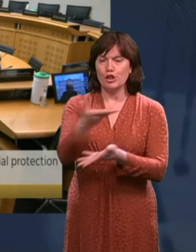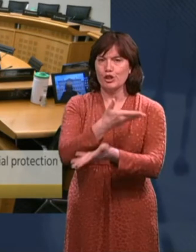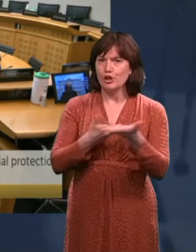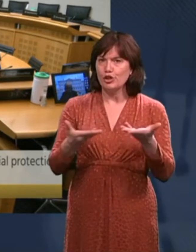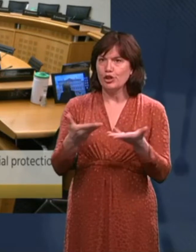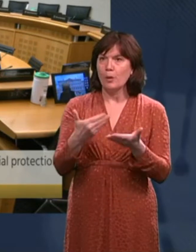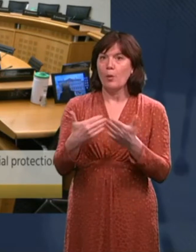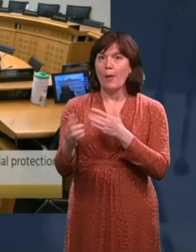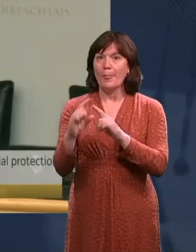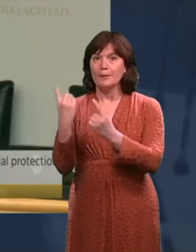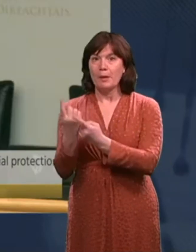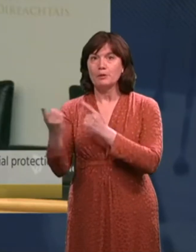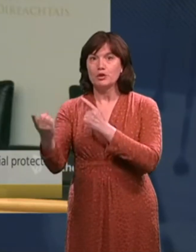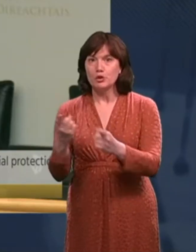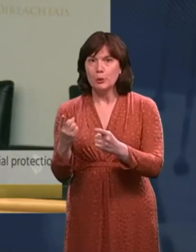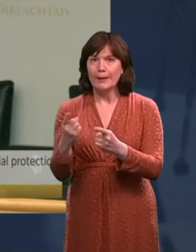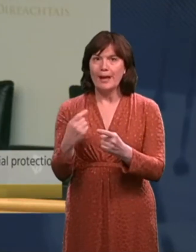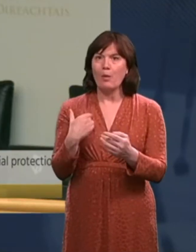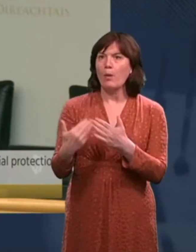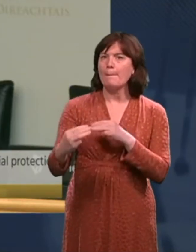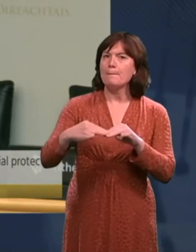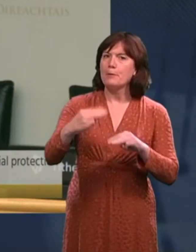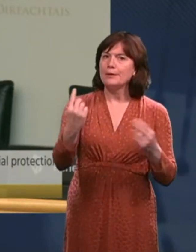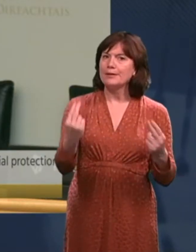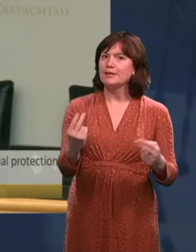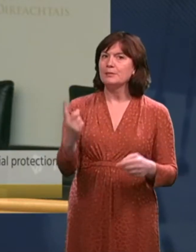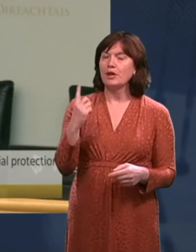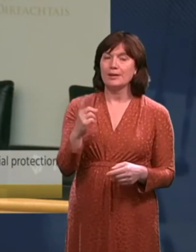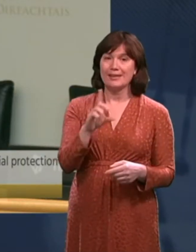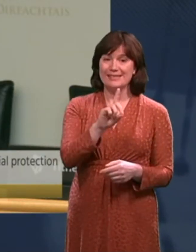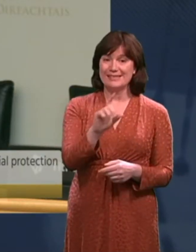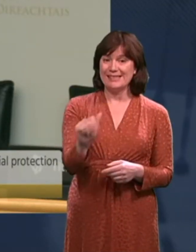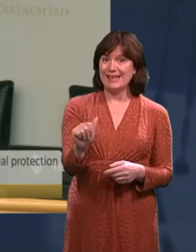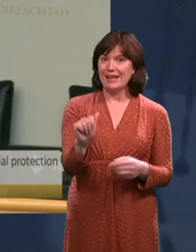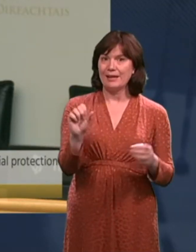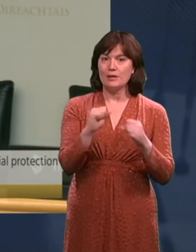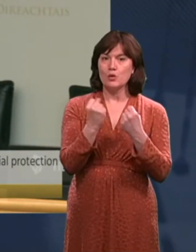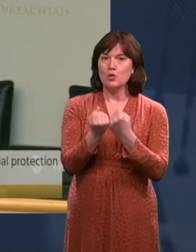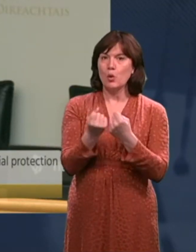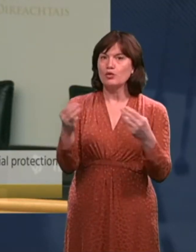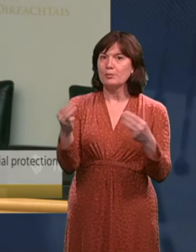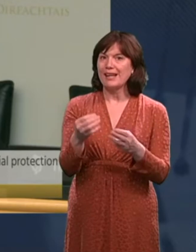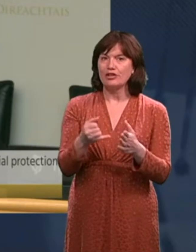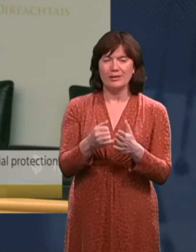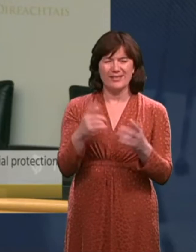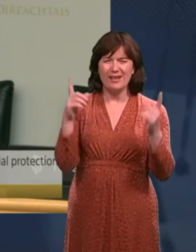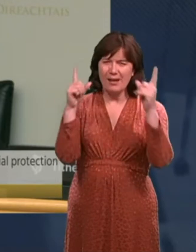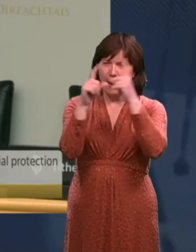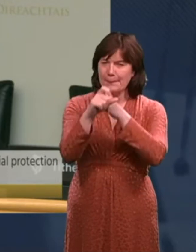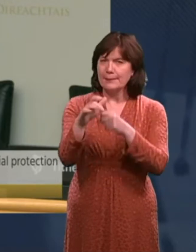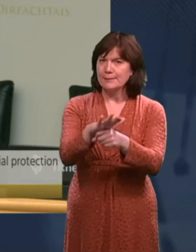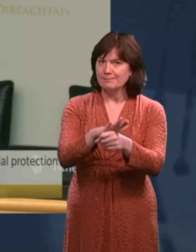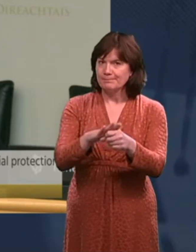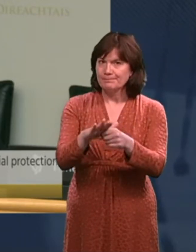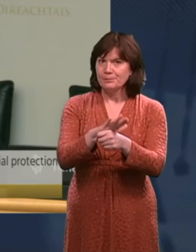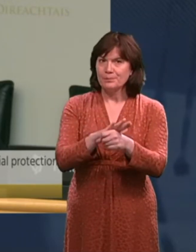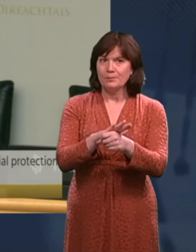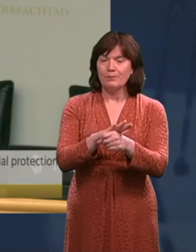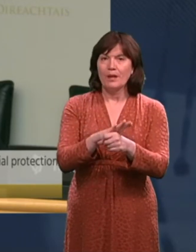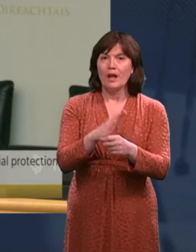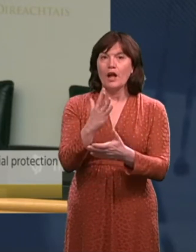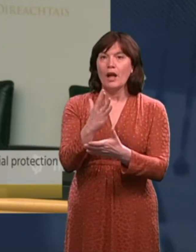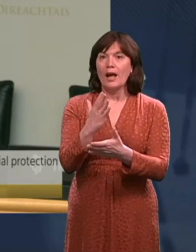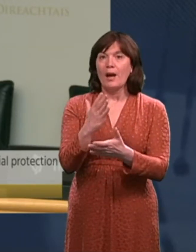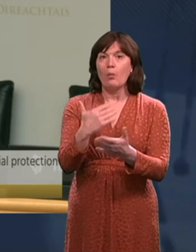their rights. Disability, employment and social protection are very complex areas, and their interactions can either